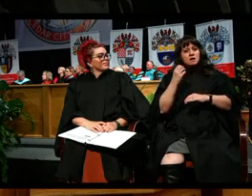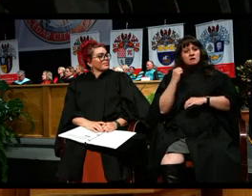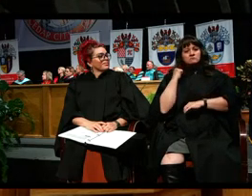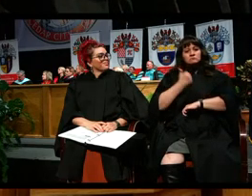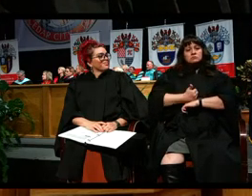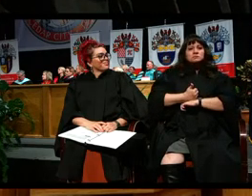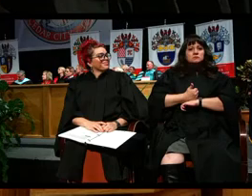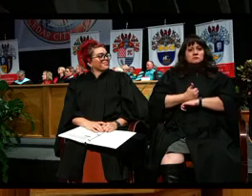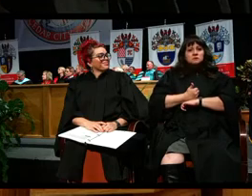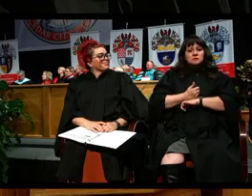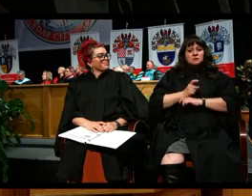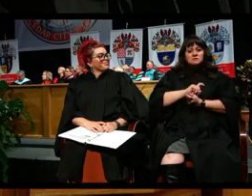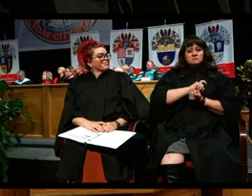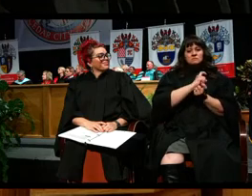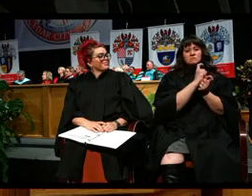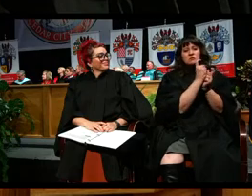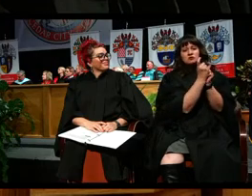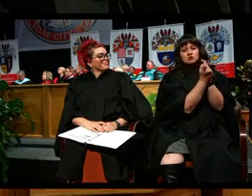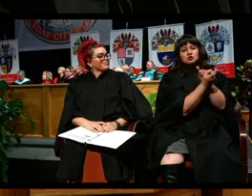and carves